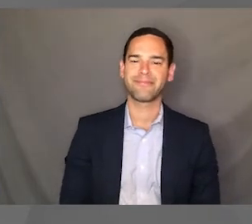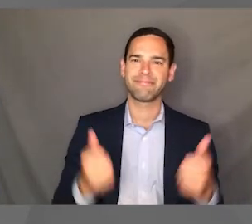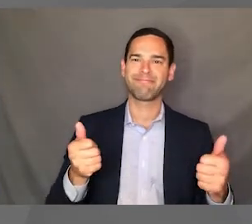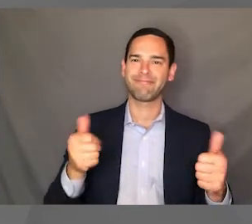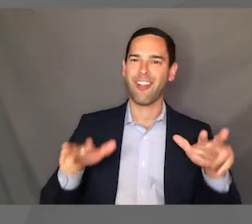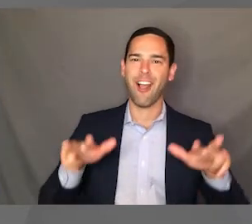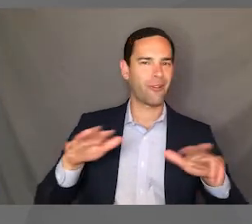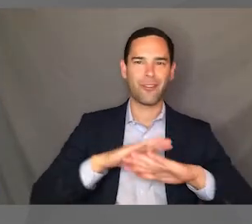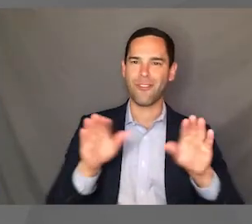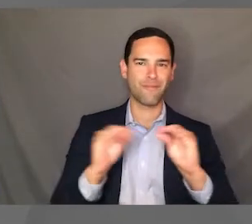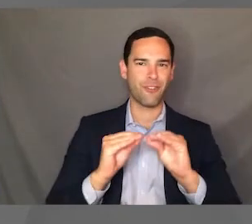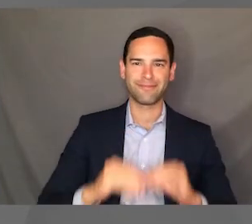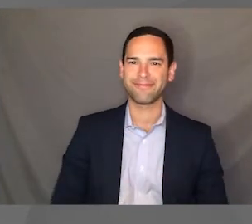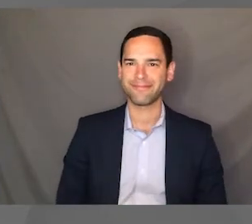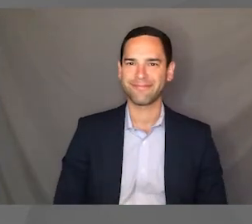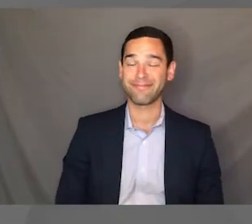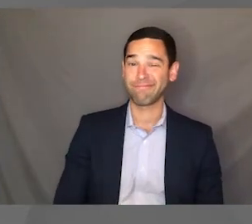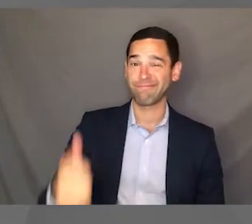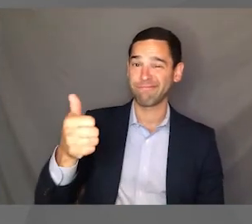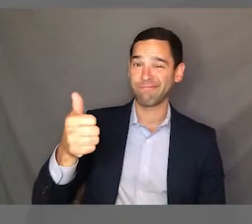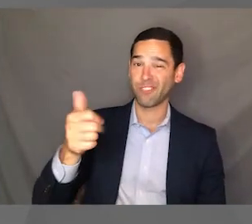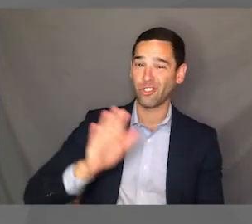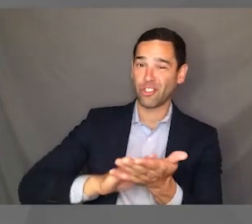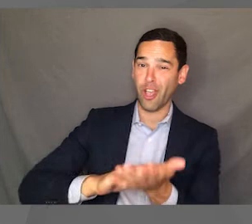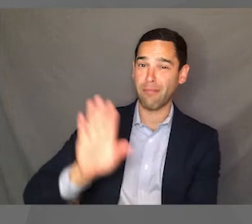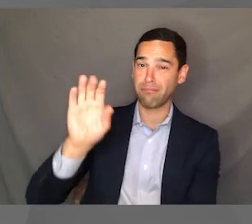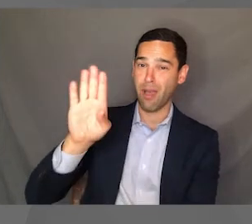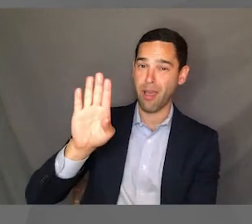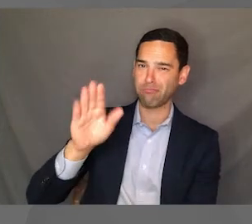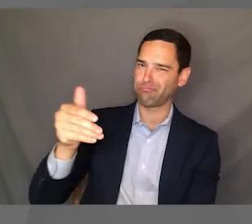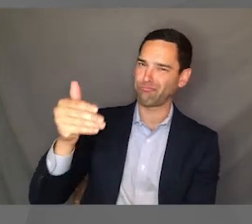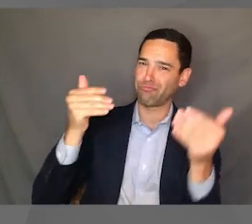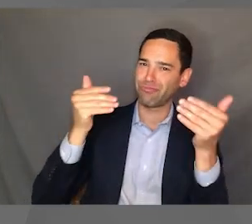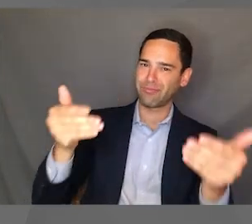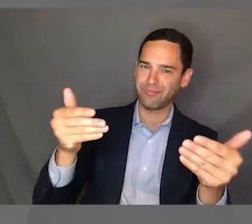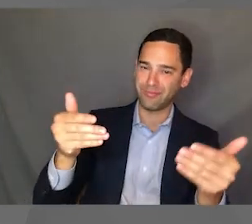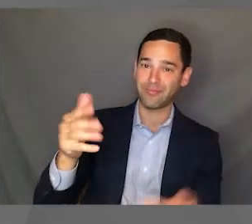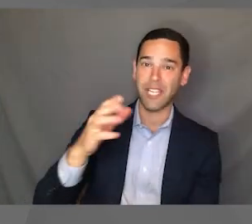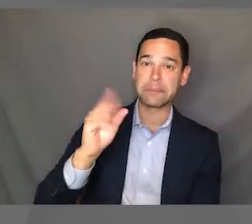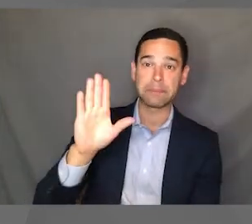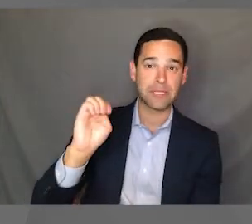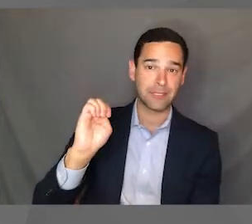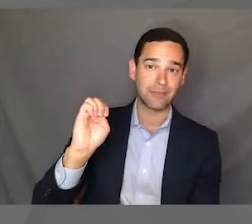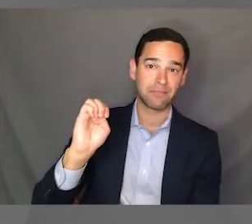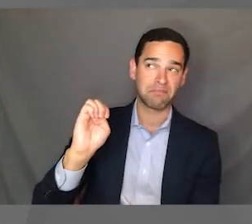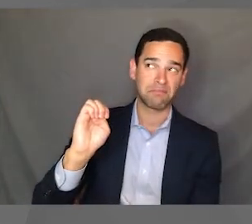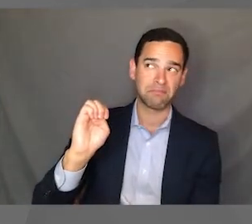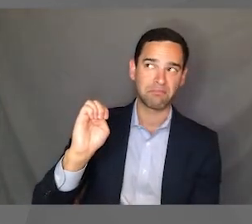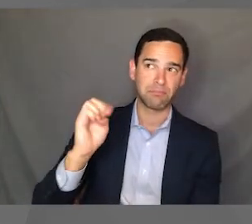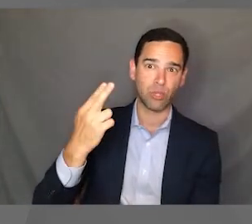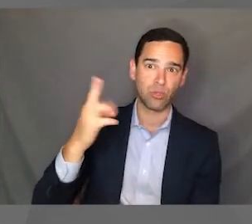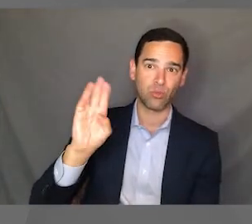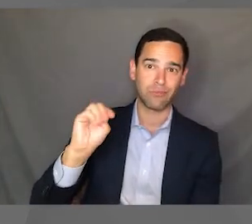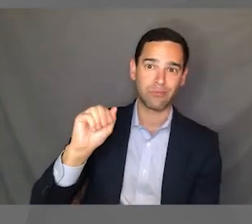Awkward no more. Nice job, Bob. Go forth and be human.